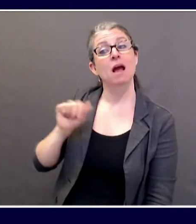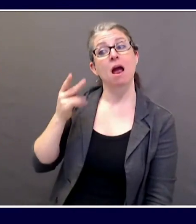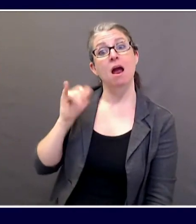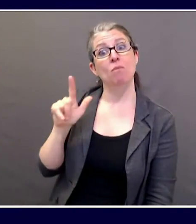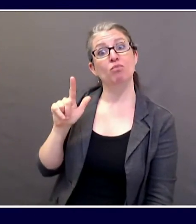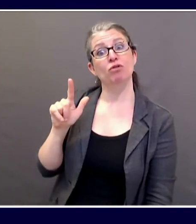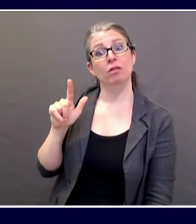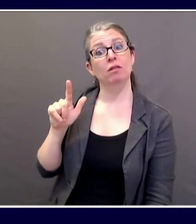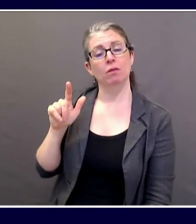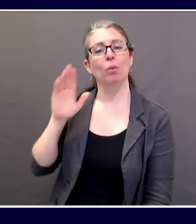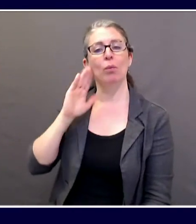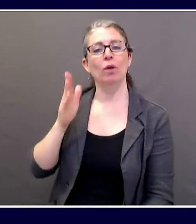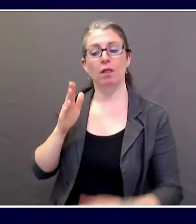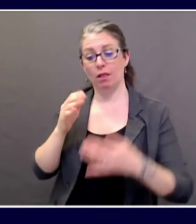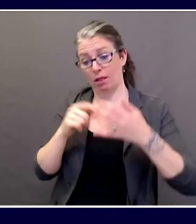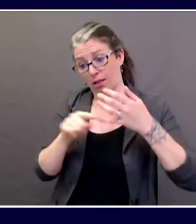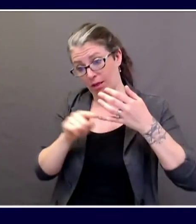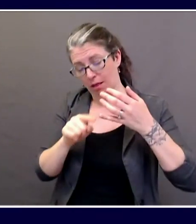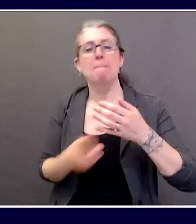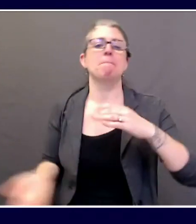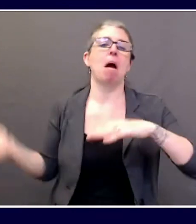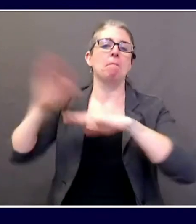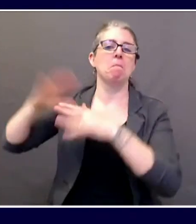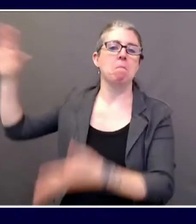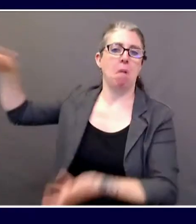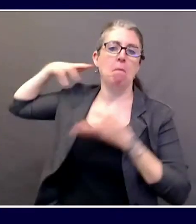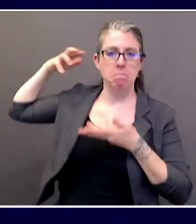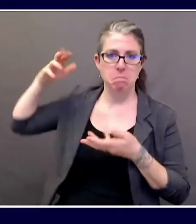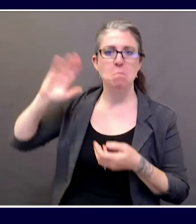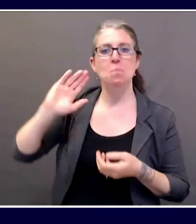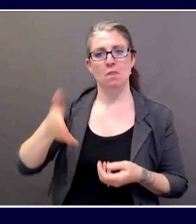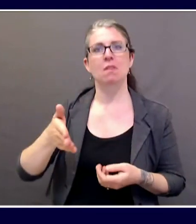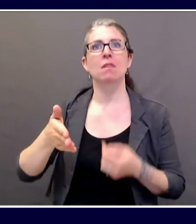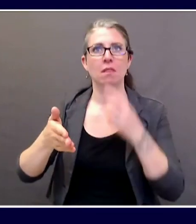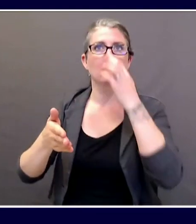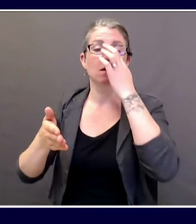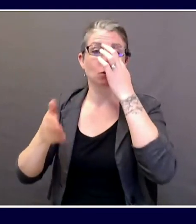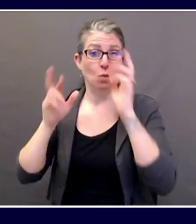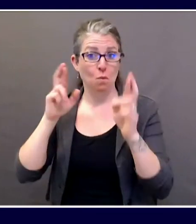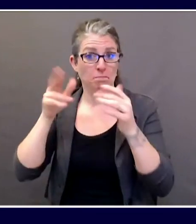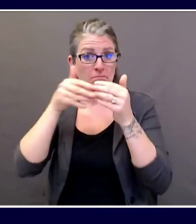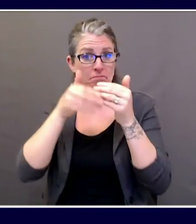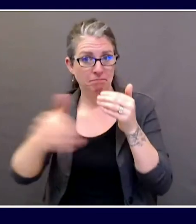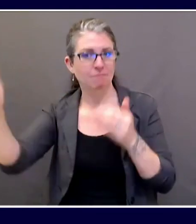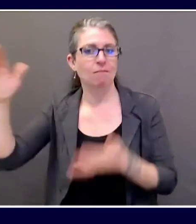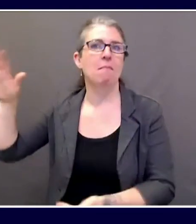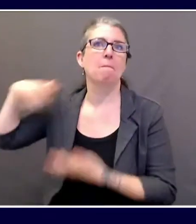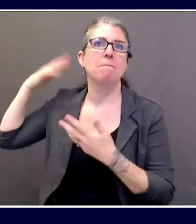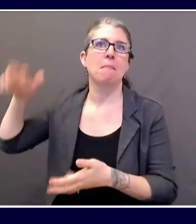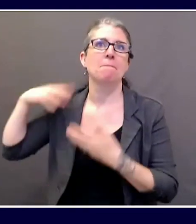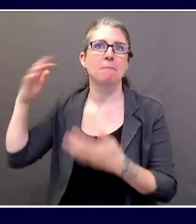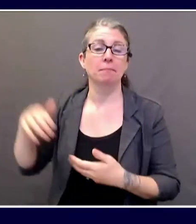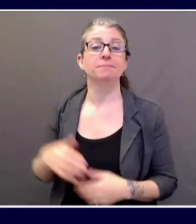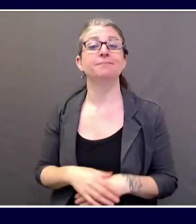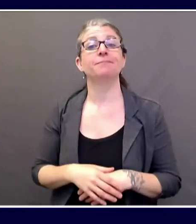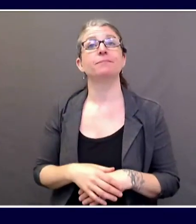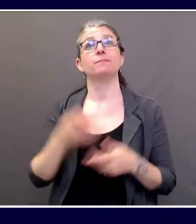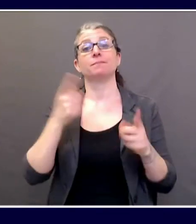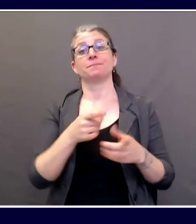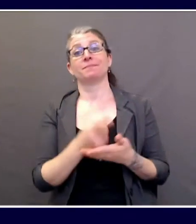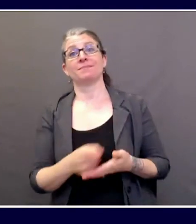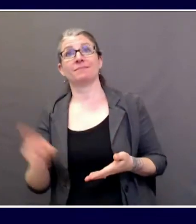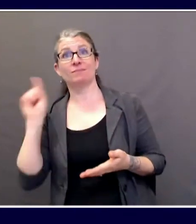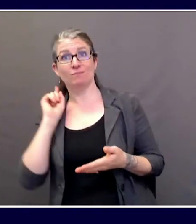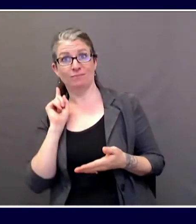as we saw right before we increased the eligibility toward last week, there were appointments that were going unfilled. And that was before we